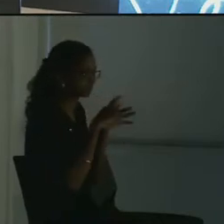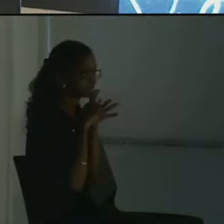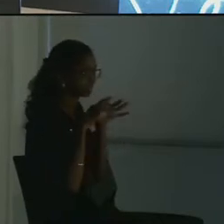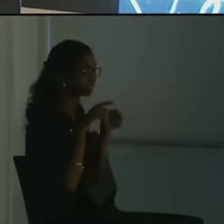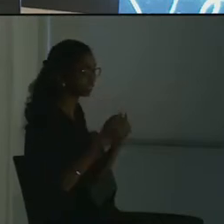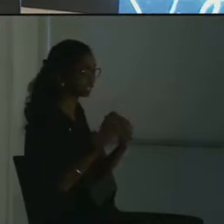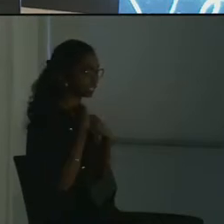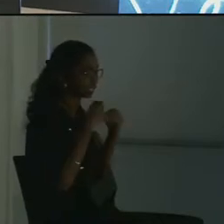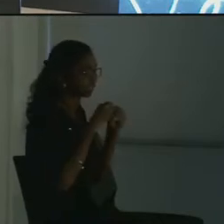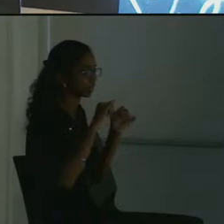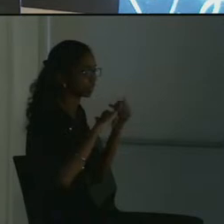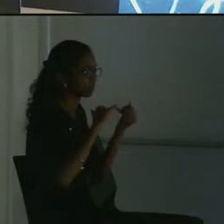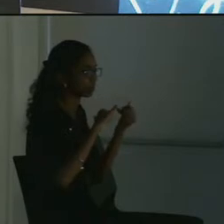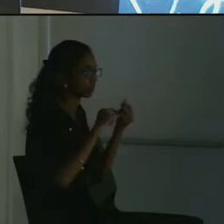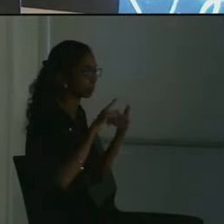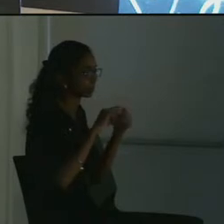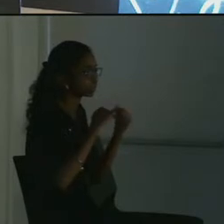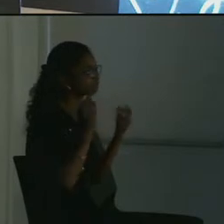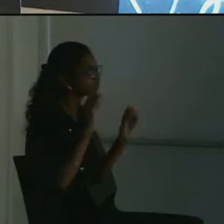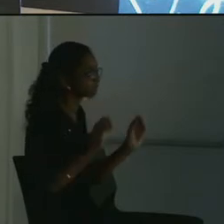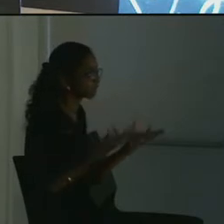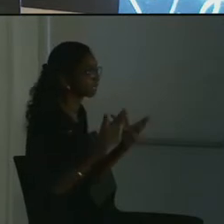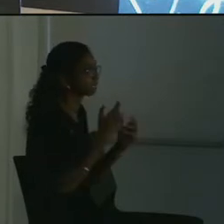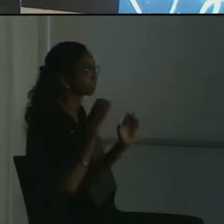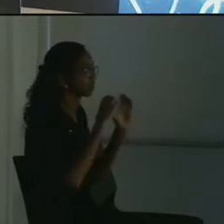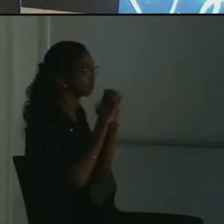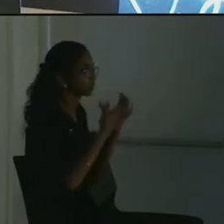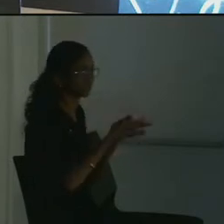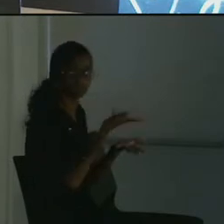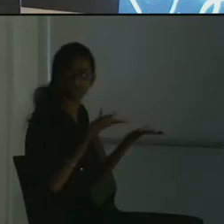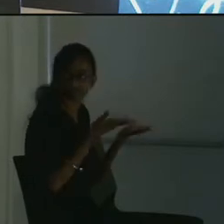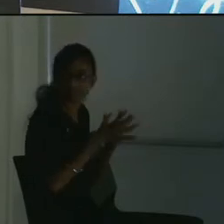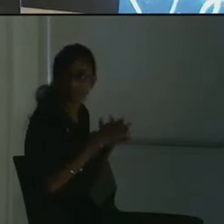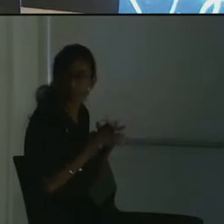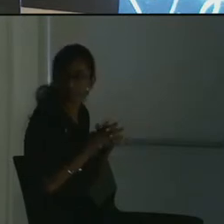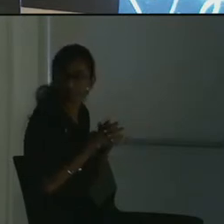basis to start a conversation.